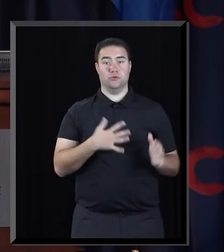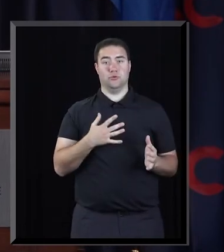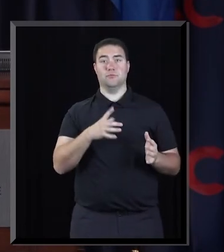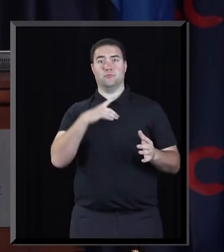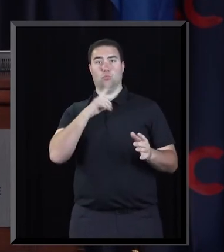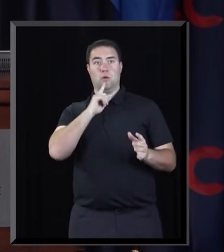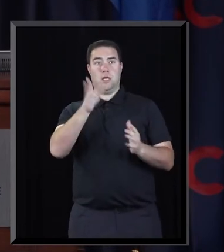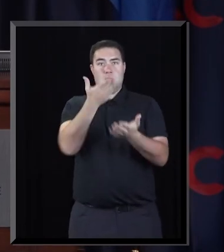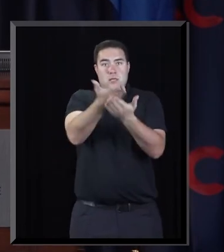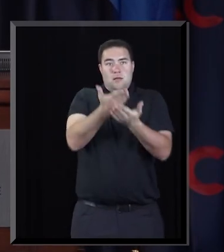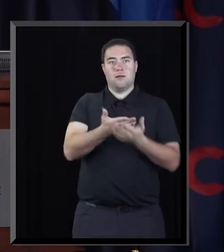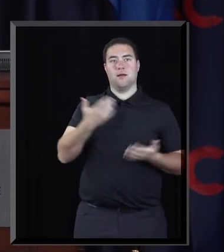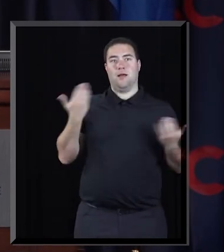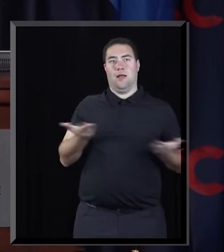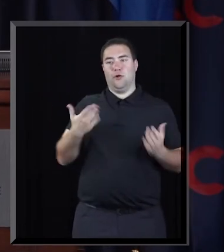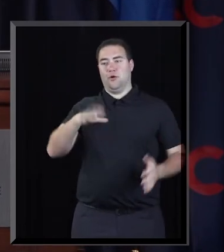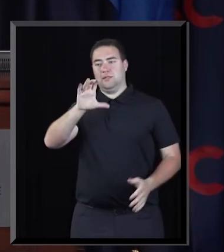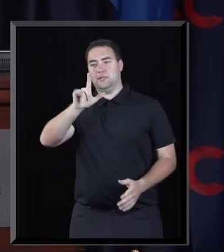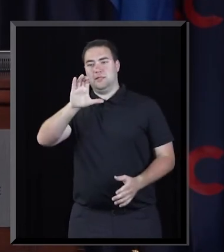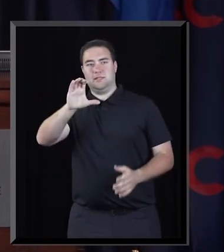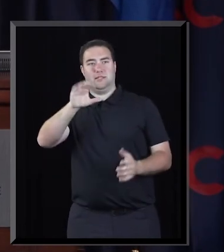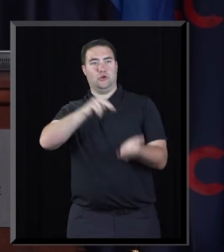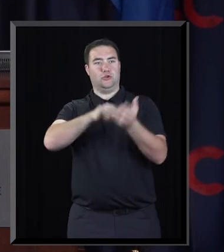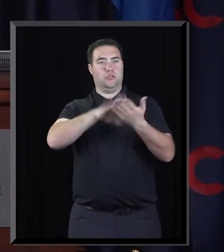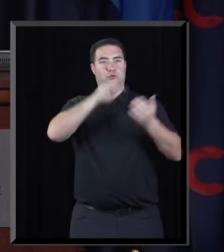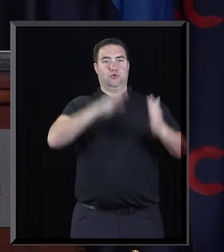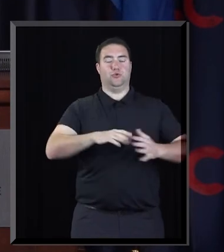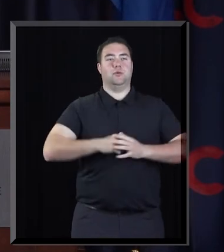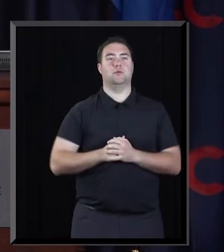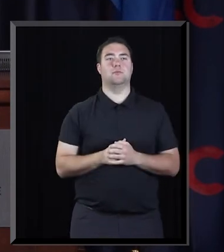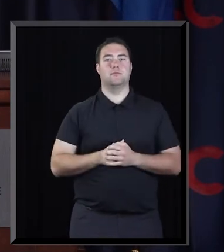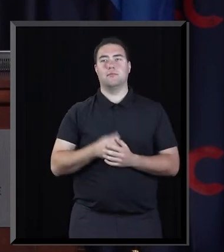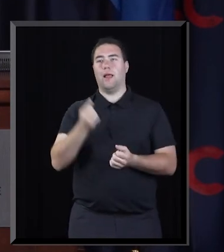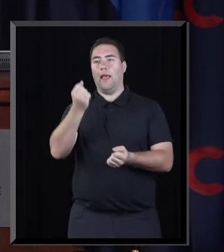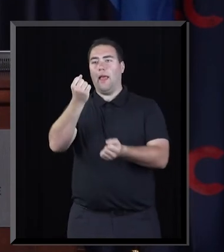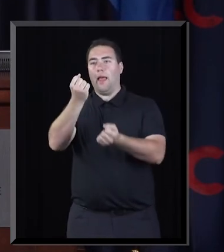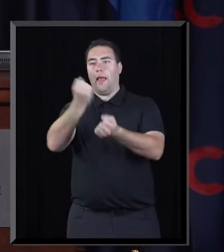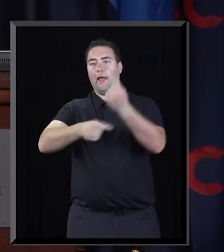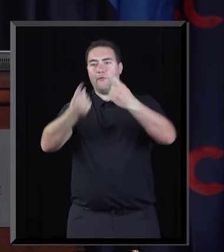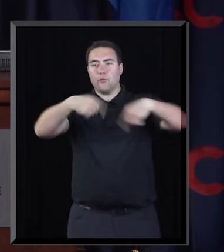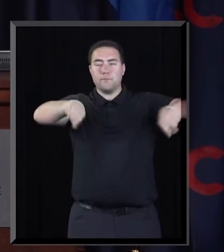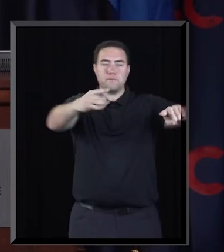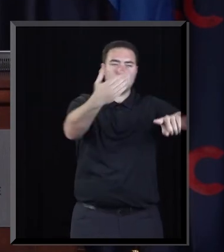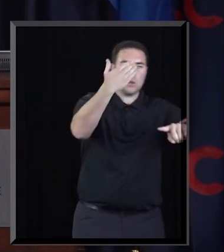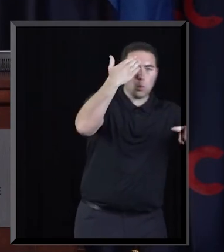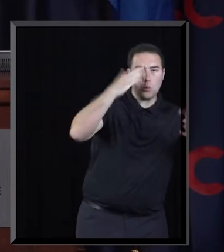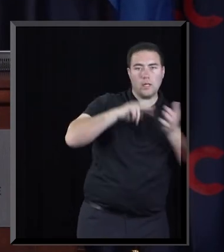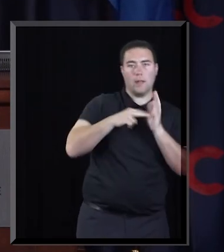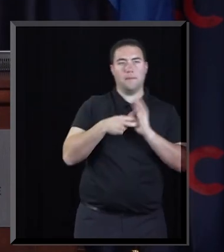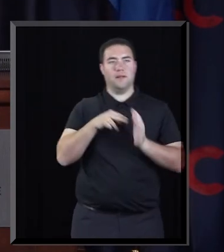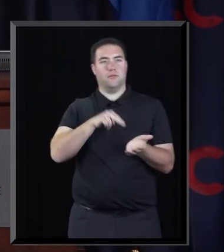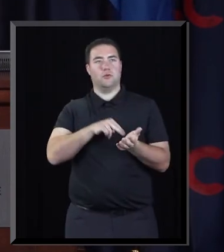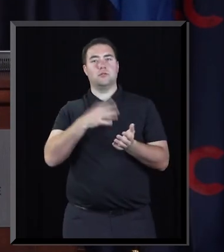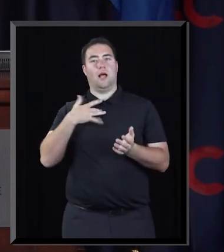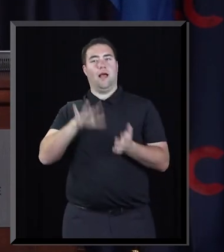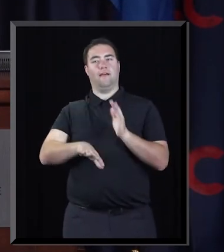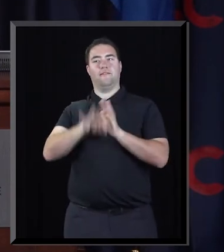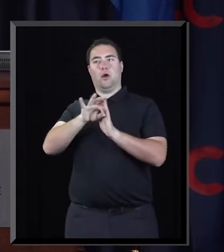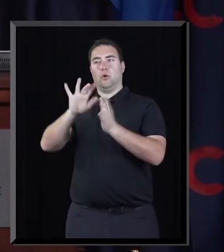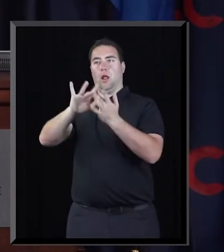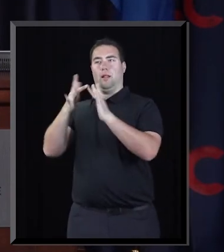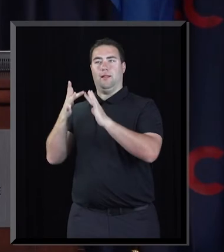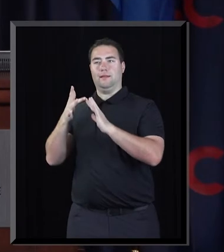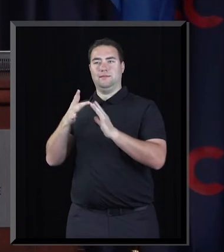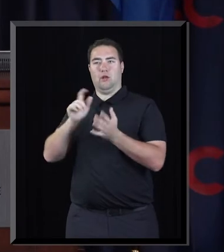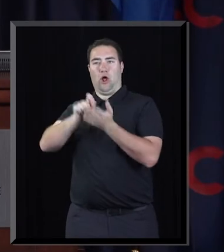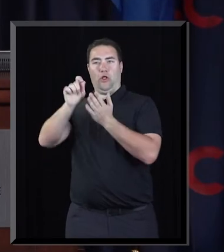Lakes College. Now everyone has their own idea of what it means to be a nurse. And I found this online and I would like to share it. And the author is unknown.